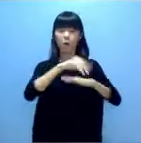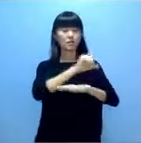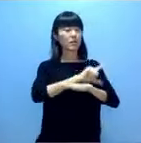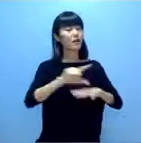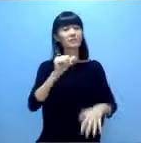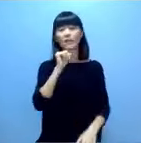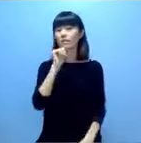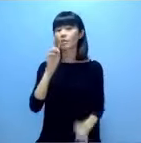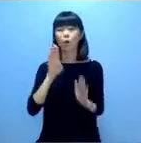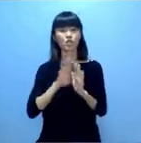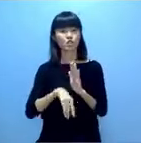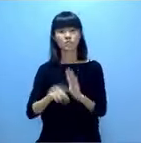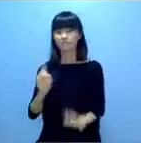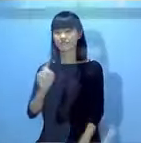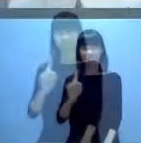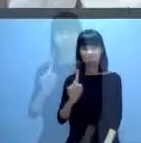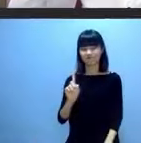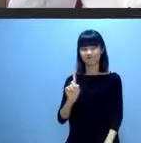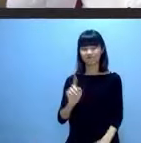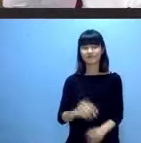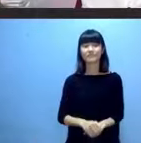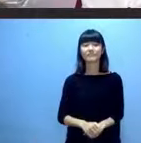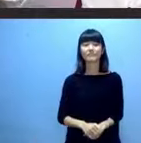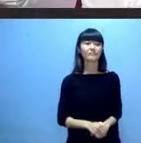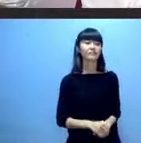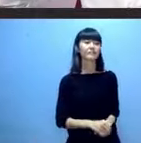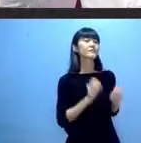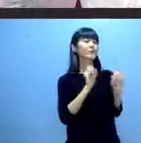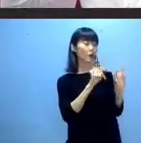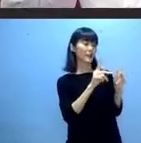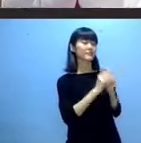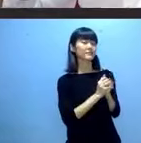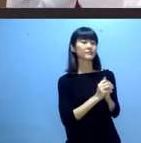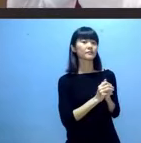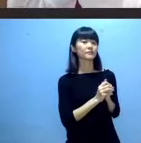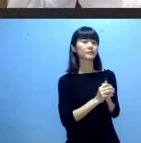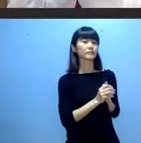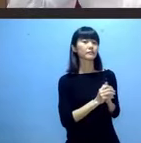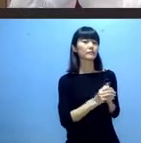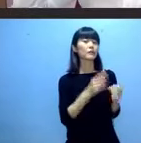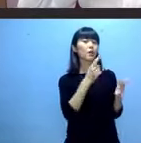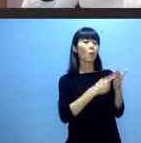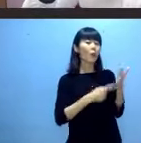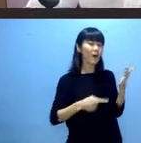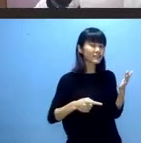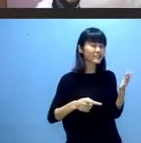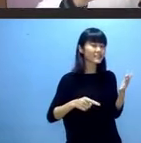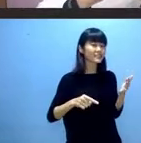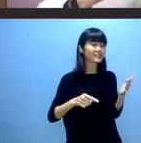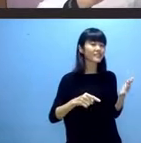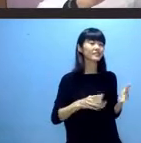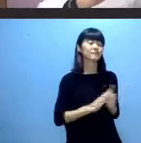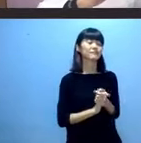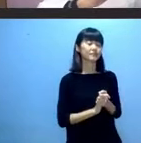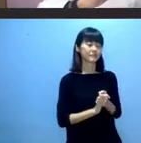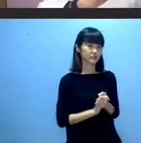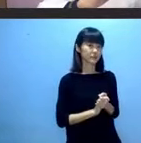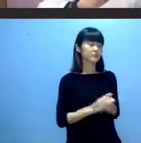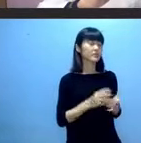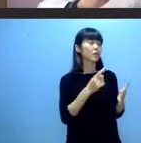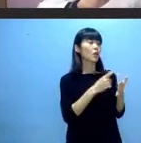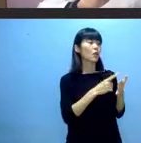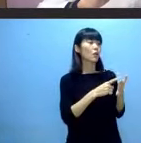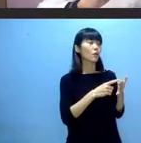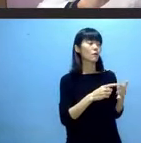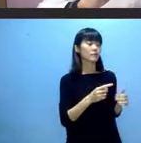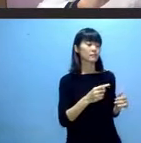right? Yeah. Yep. Okay. And what is the first thing you're gonna do when circuit breaker